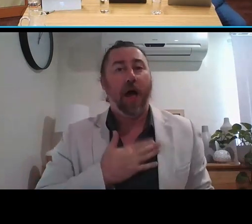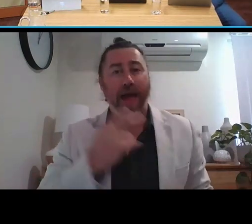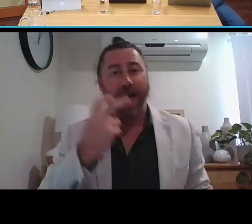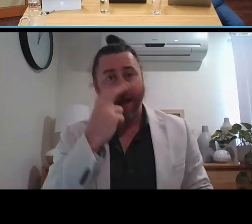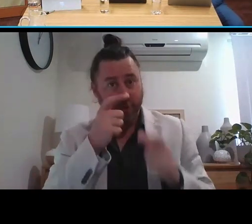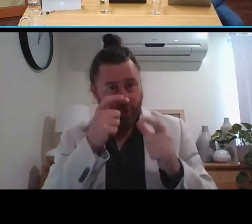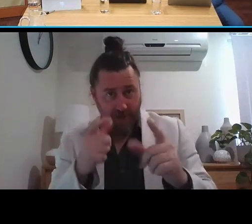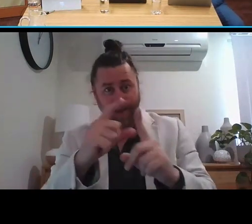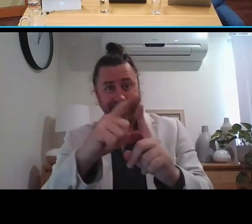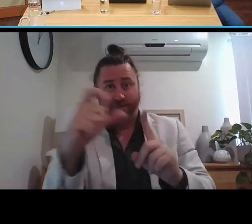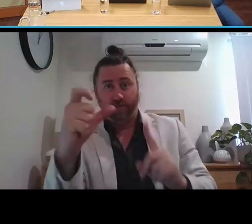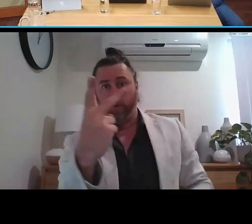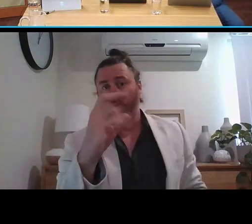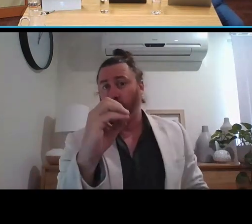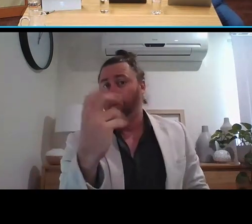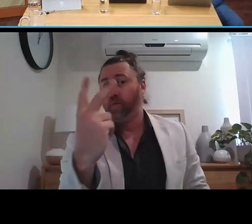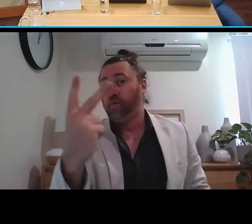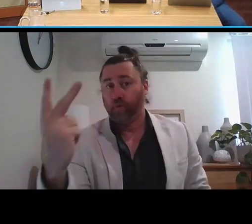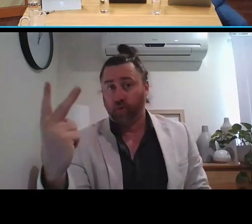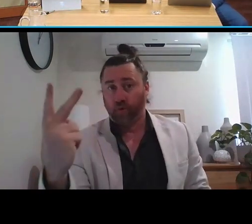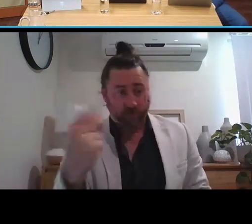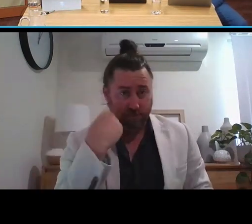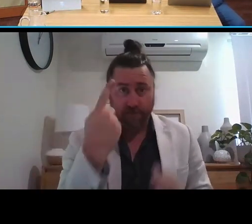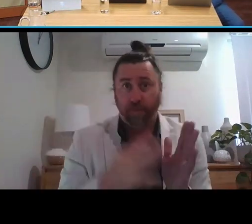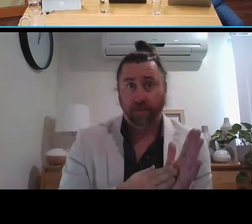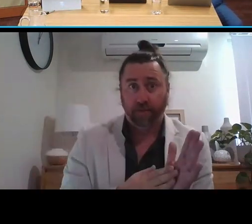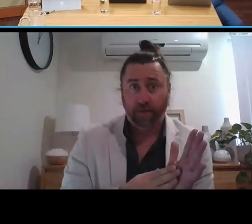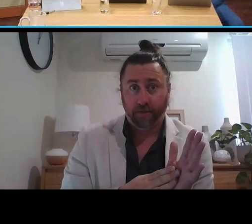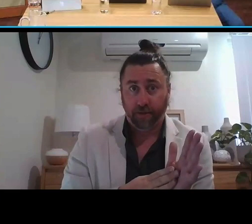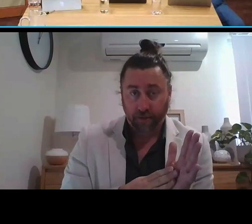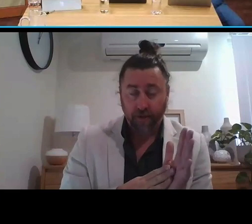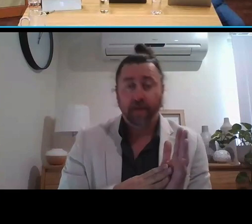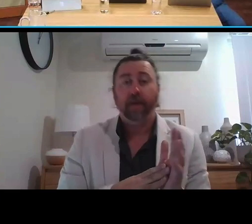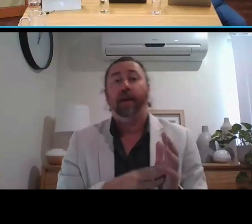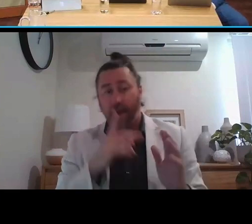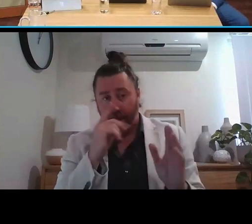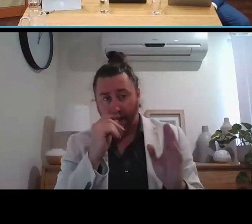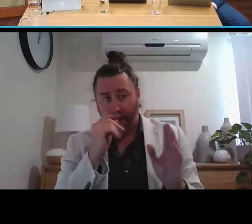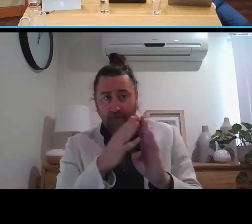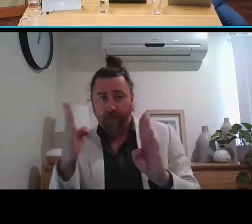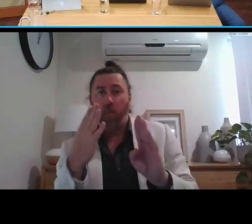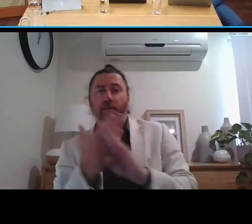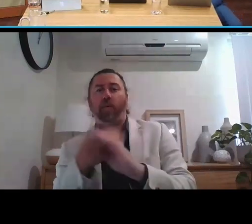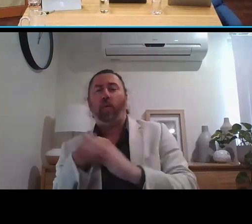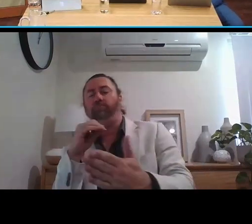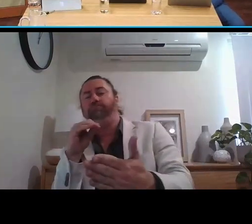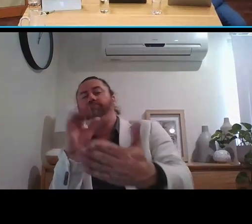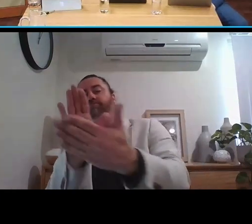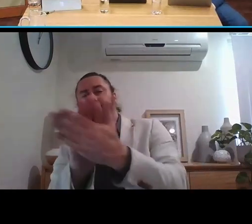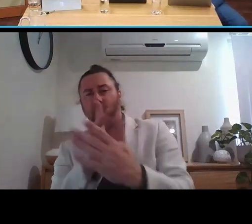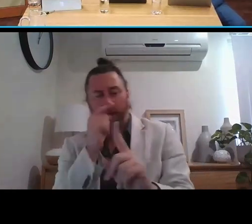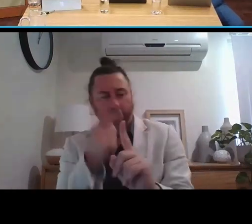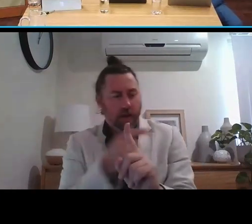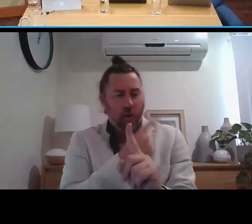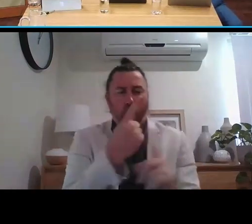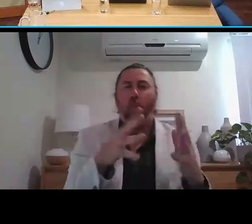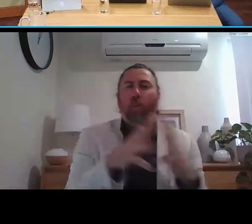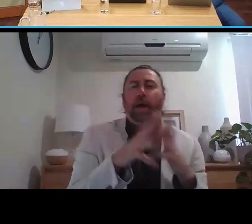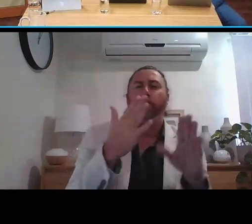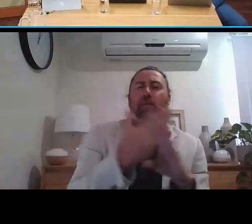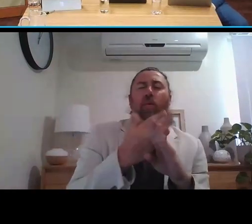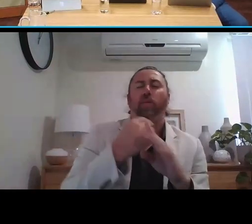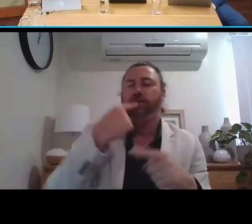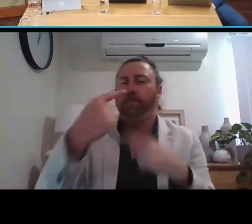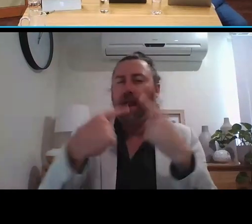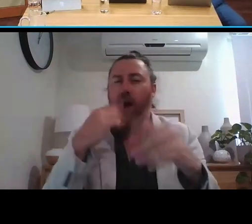2022. A provider preview of ratings will be available for at least 1 week prior to publication, and we will talk about some detail